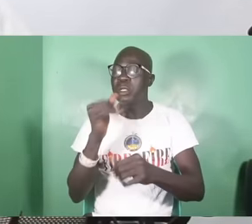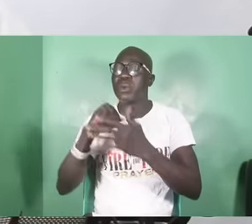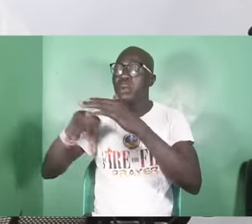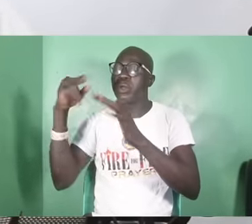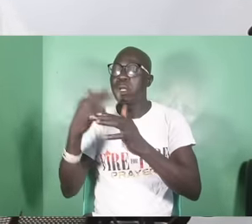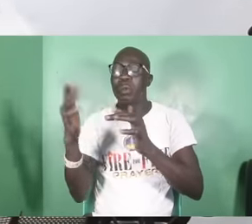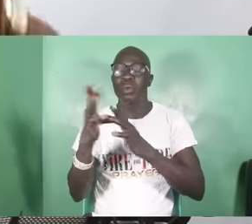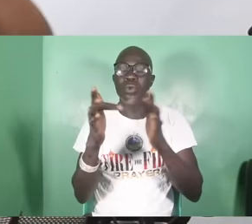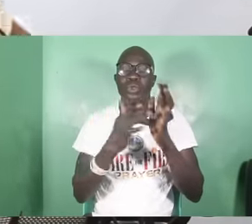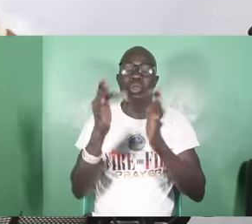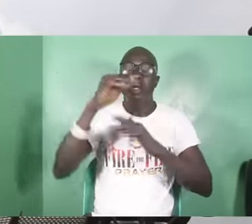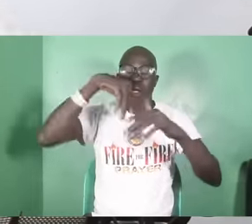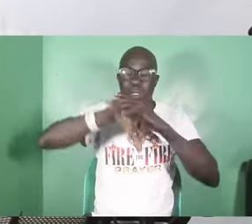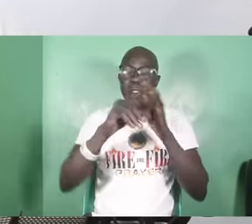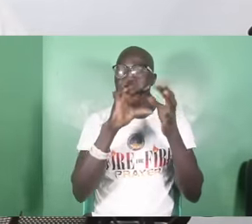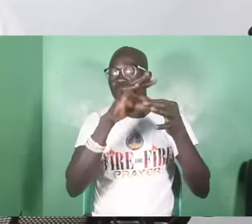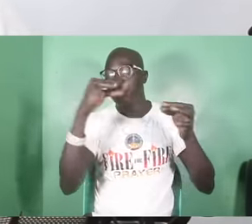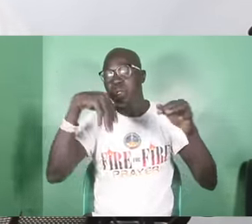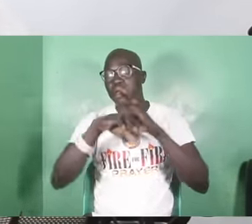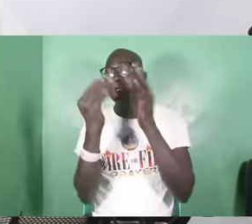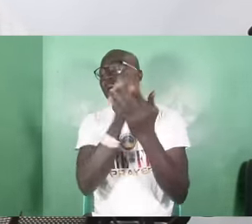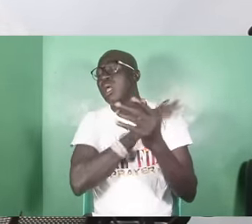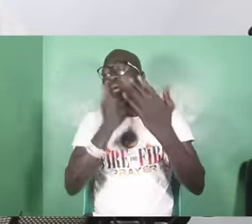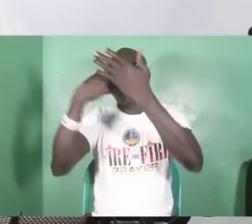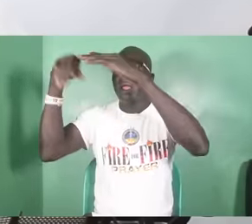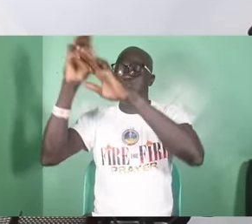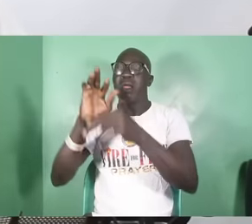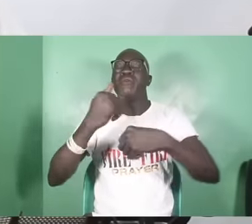In the name of Jesus. In spirit.